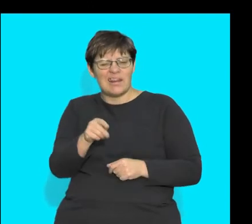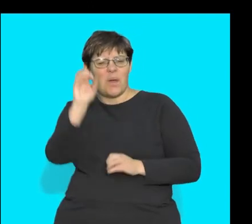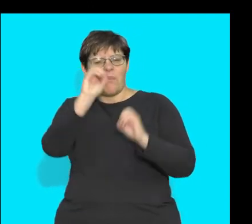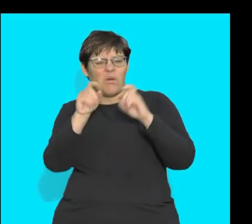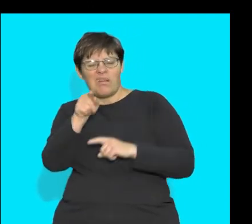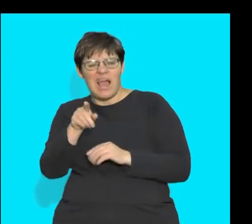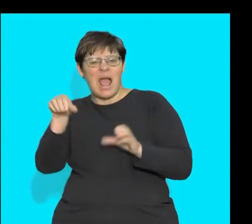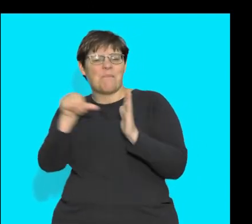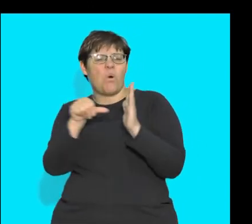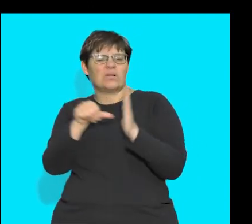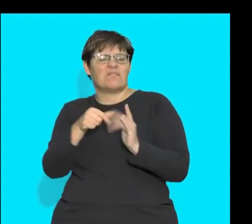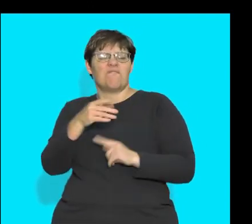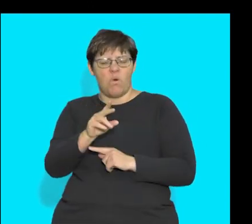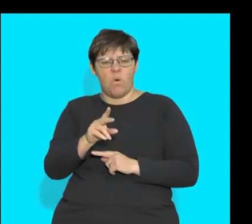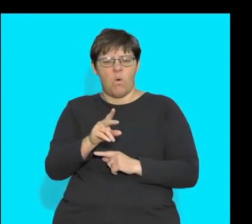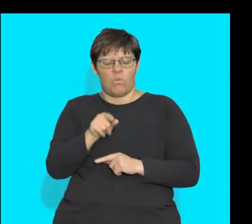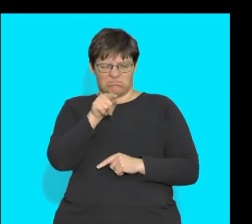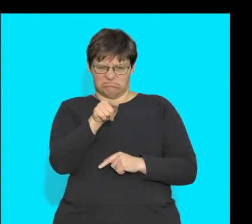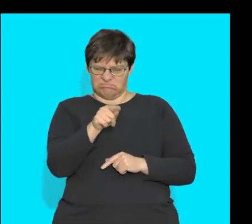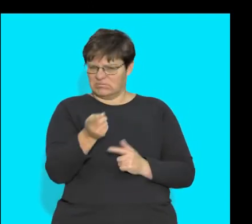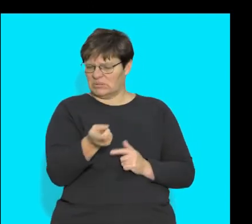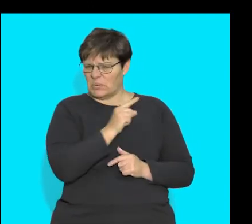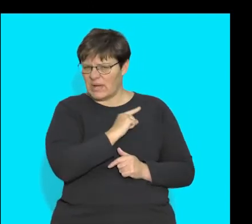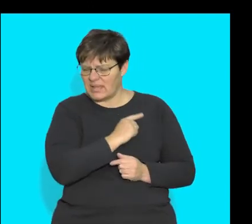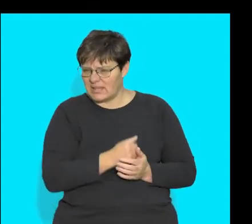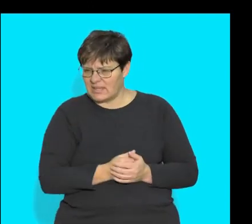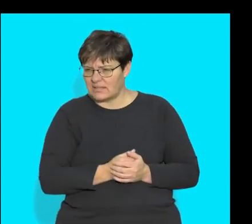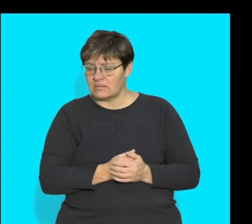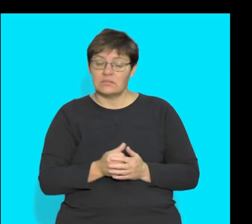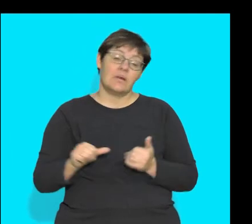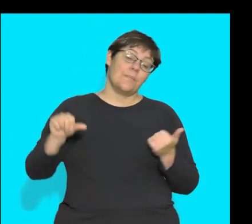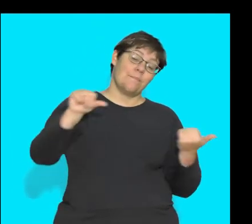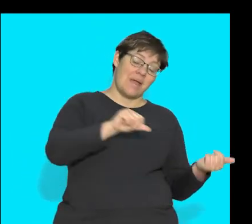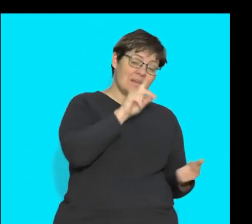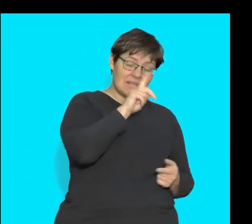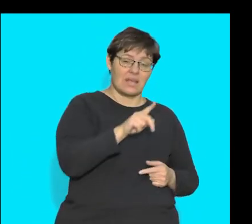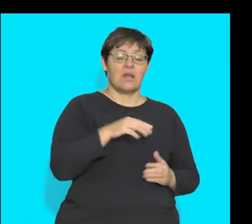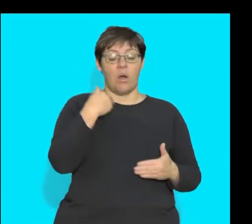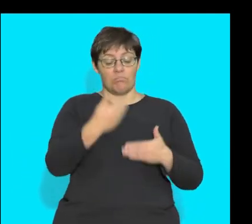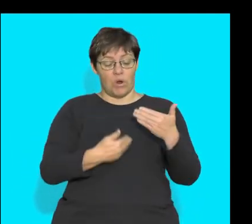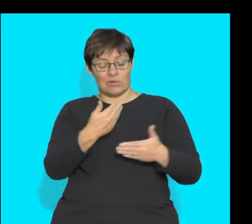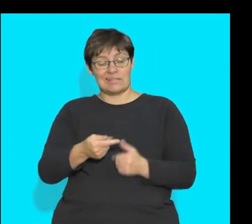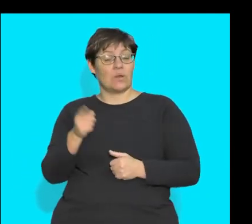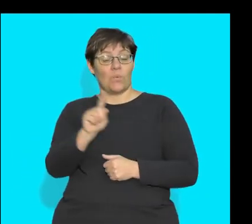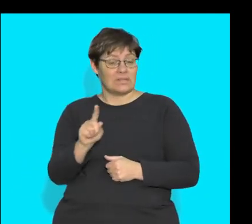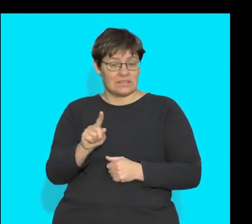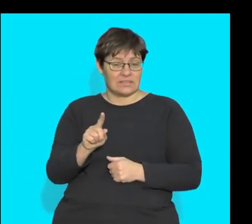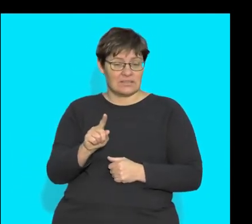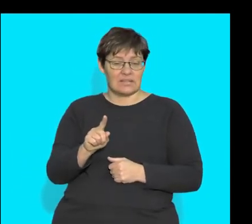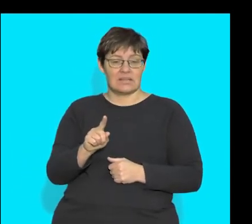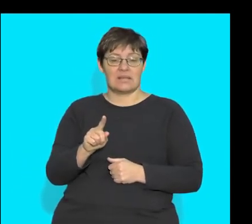is important to the organism. Now, we said, let's go back over here, that the process